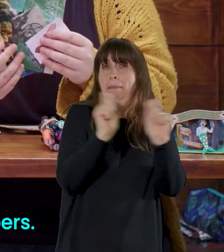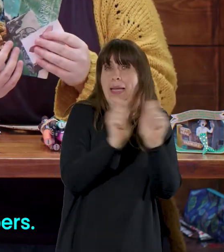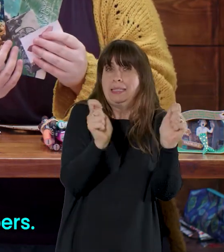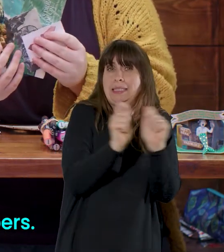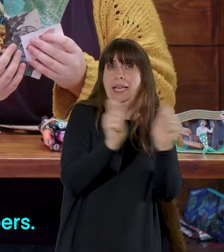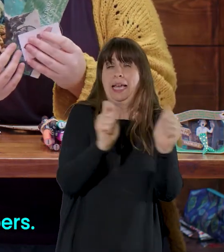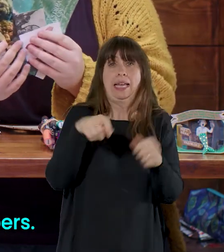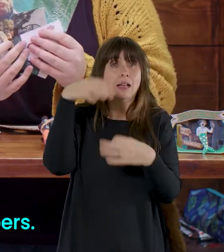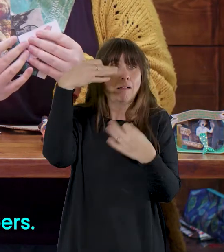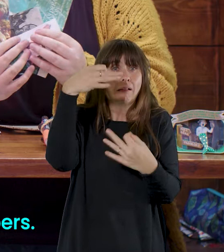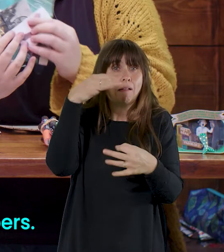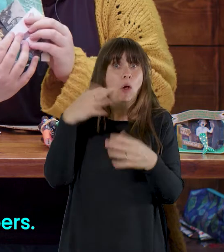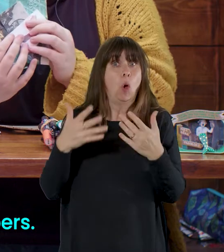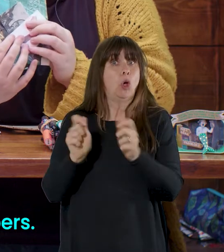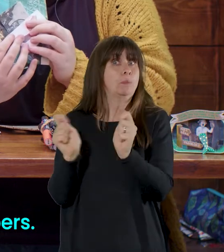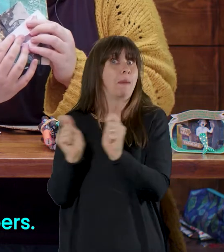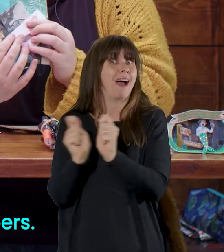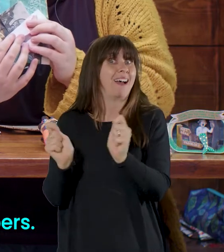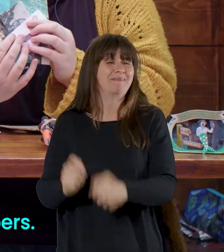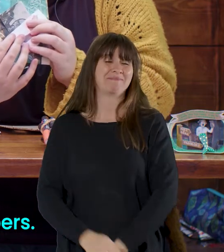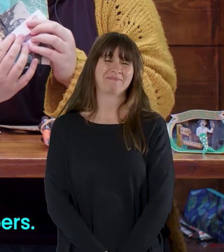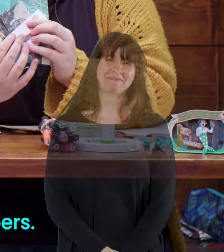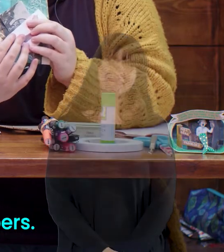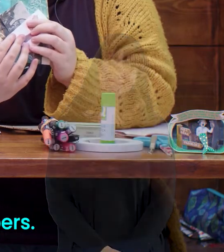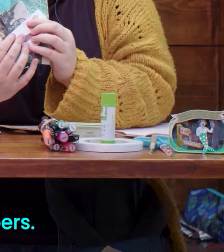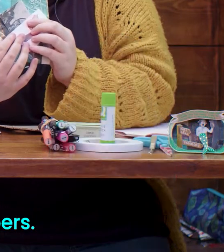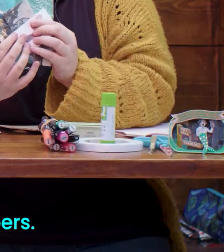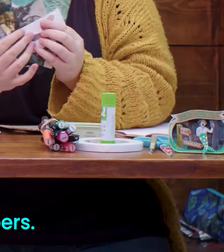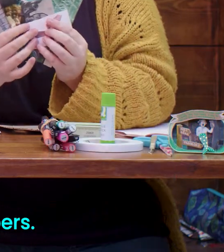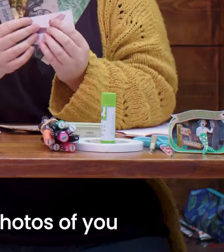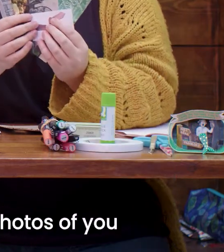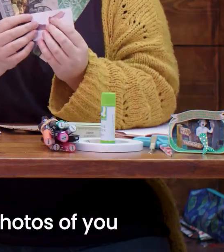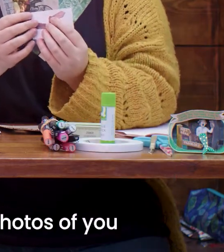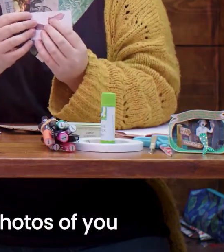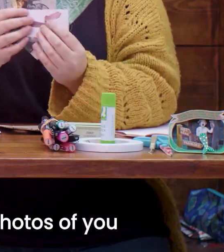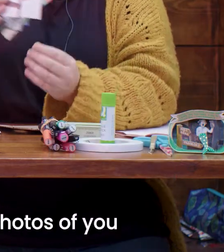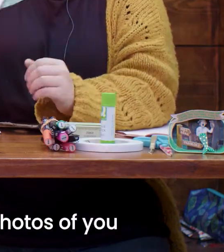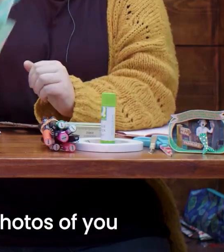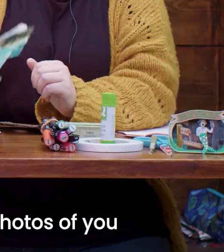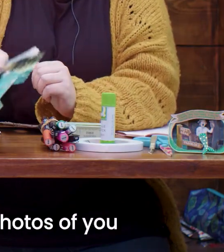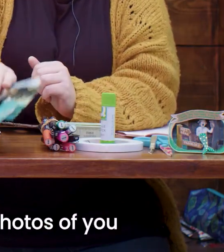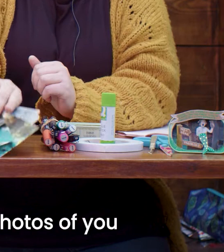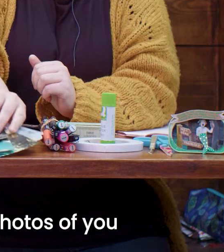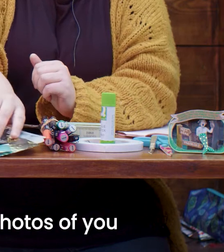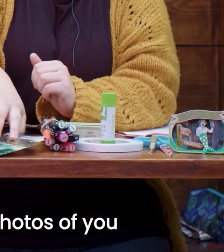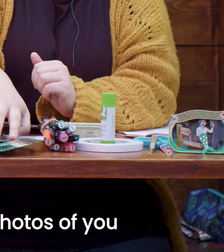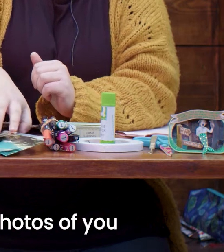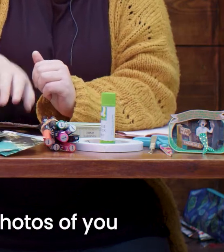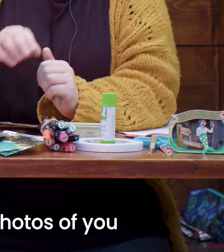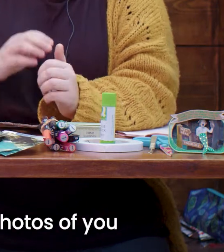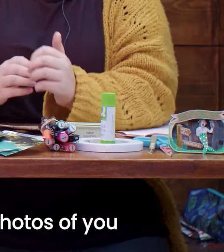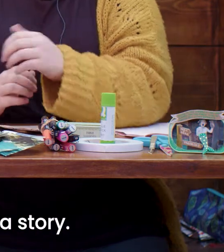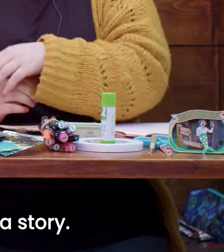neu pamffledi, neu papurau newydd. And most importantly, we'd like you to